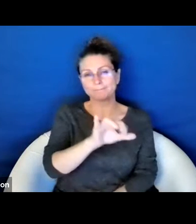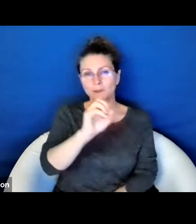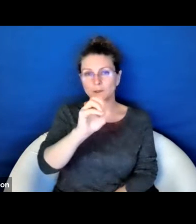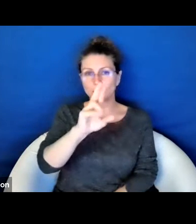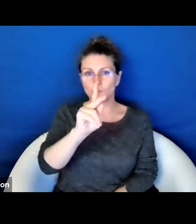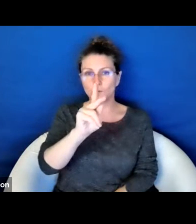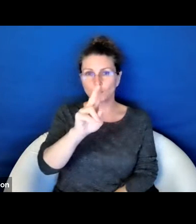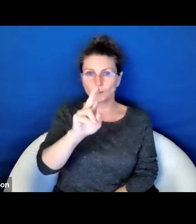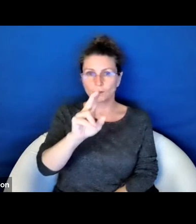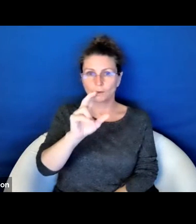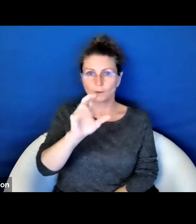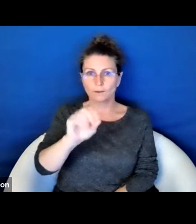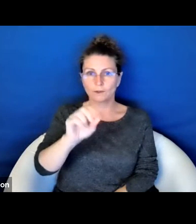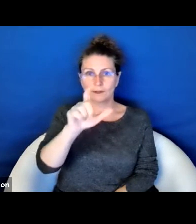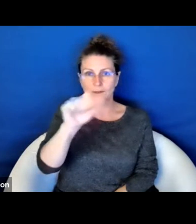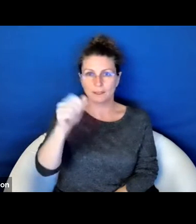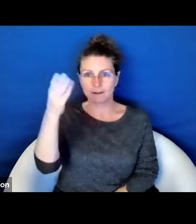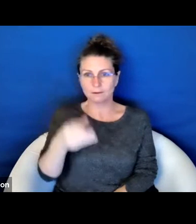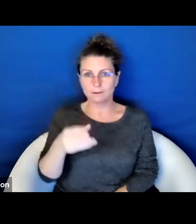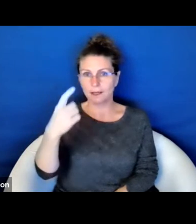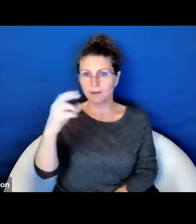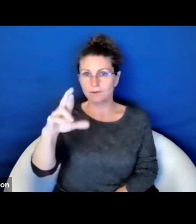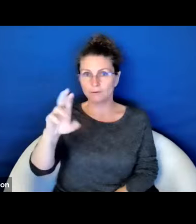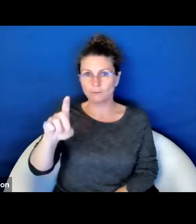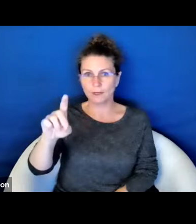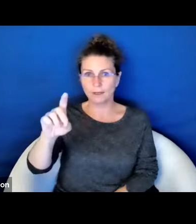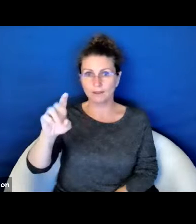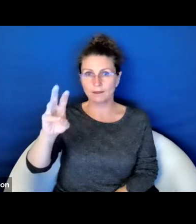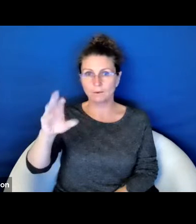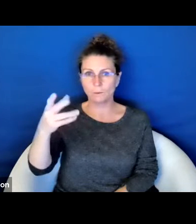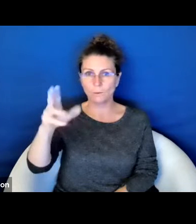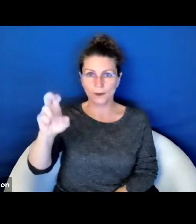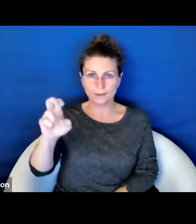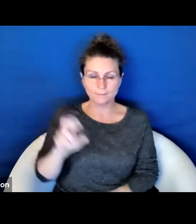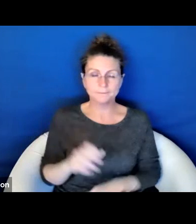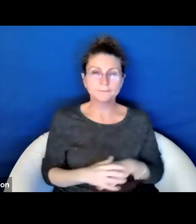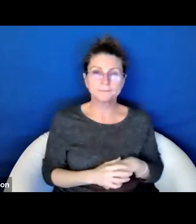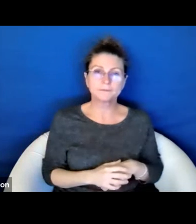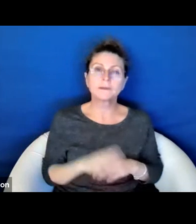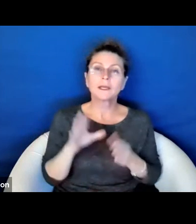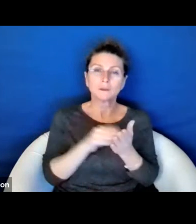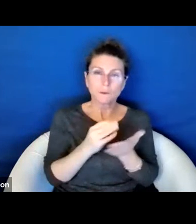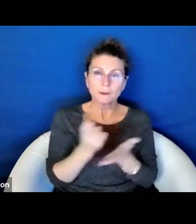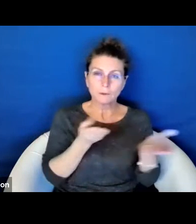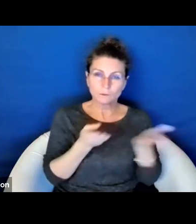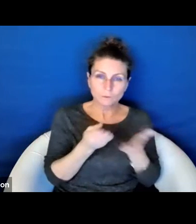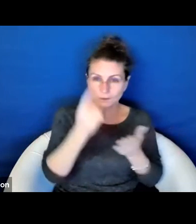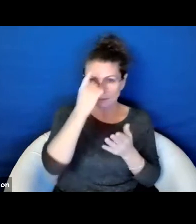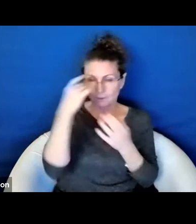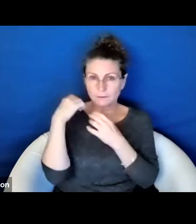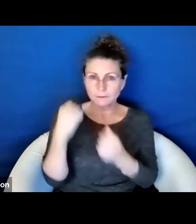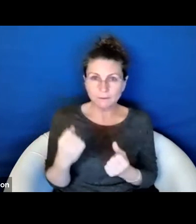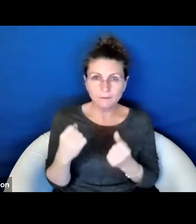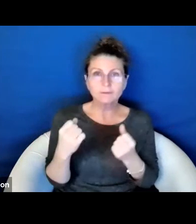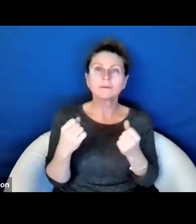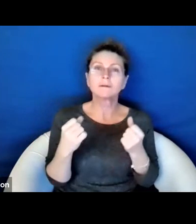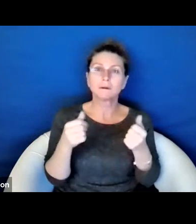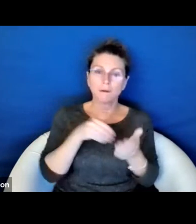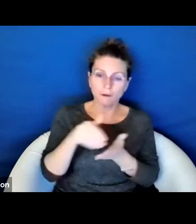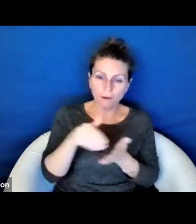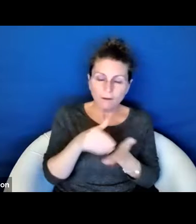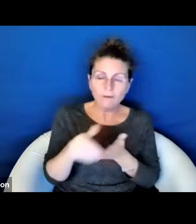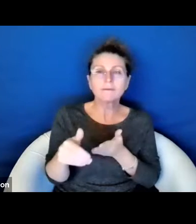yourq.ca/redwhite. And more about mental health resources and services offered by the university